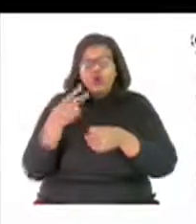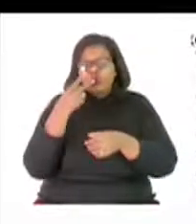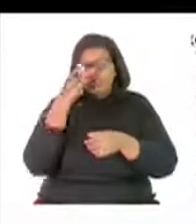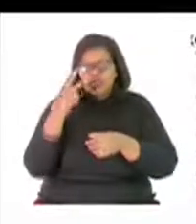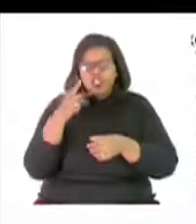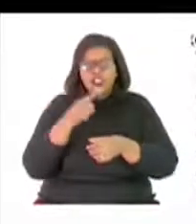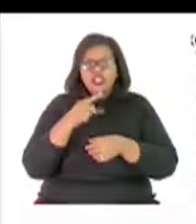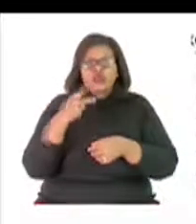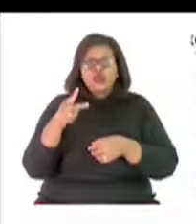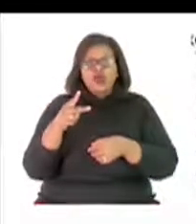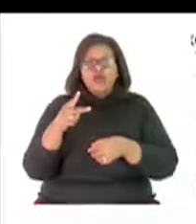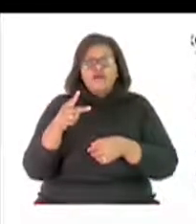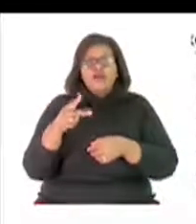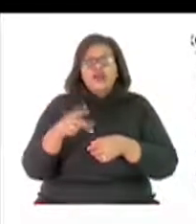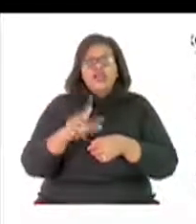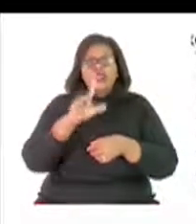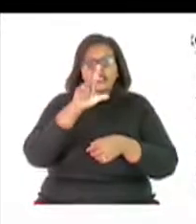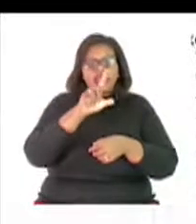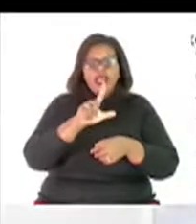our LCM.